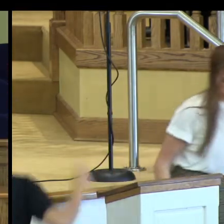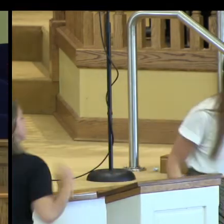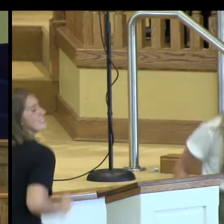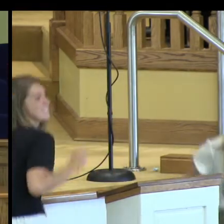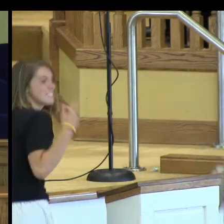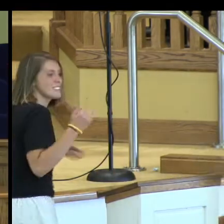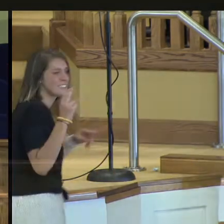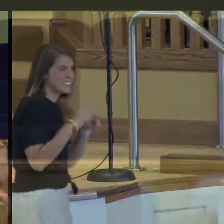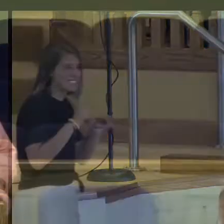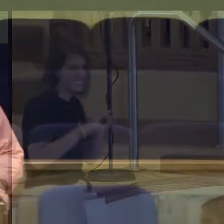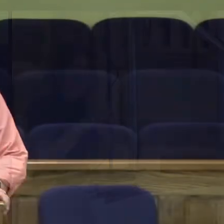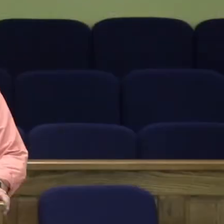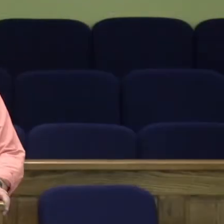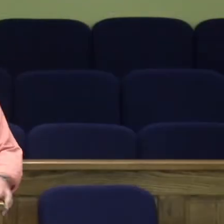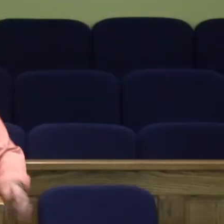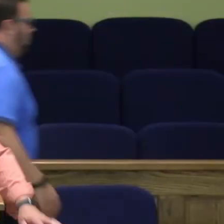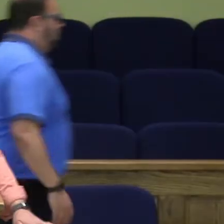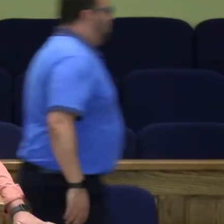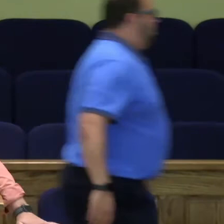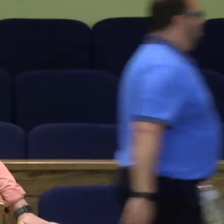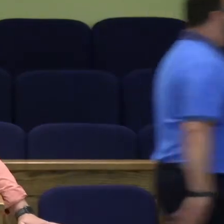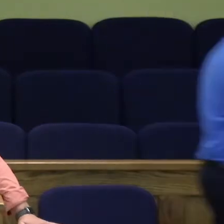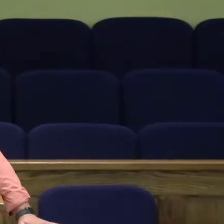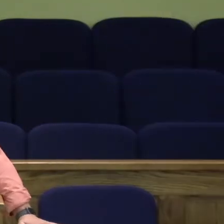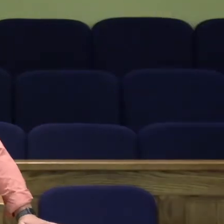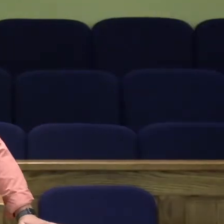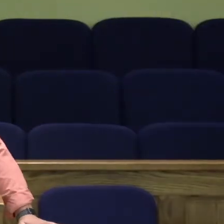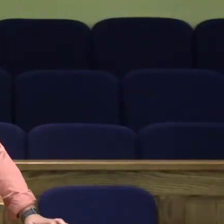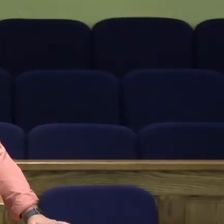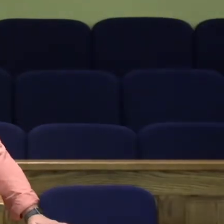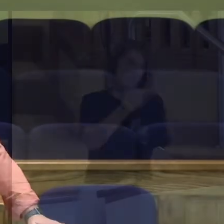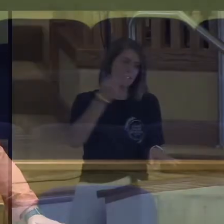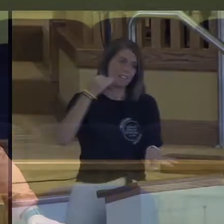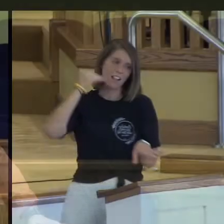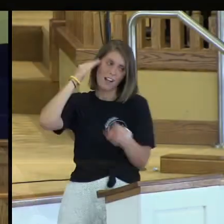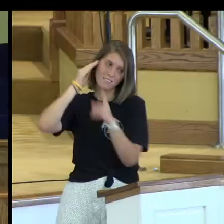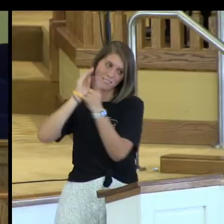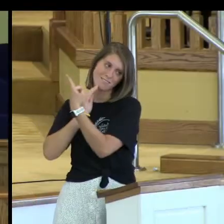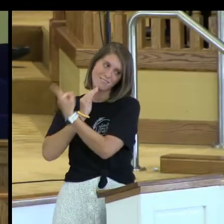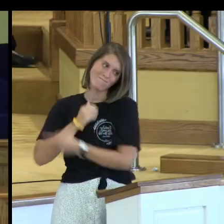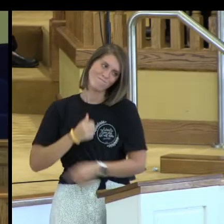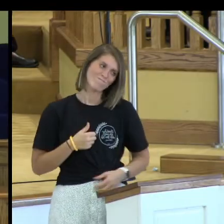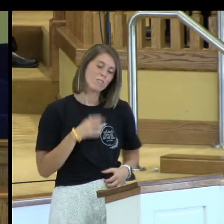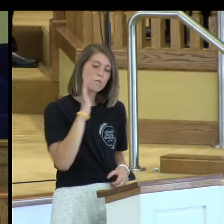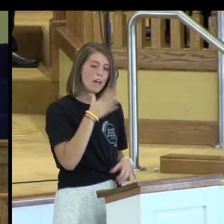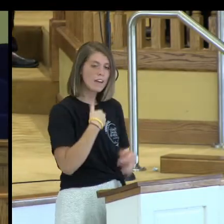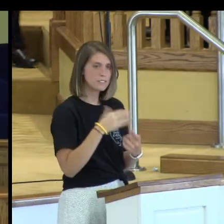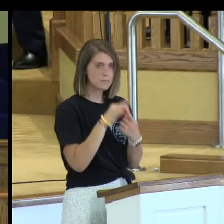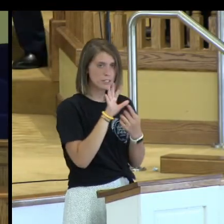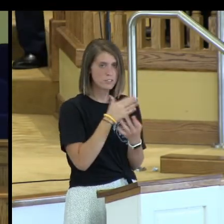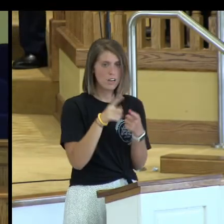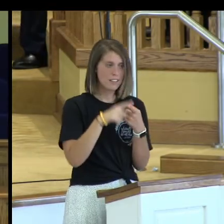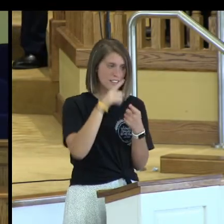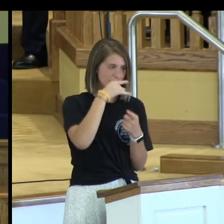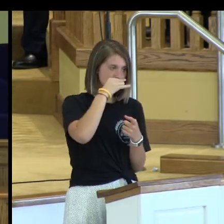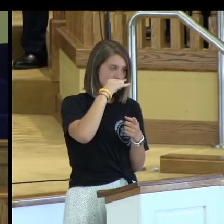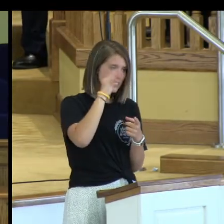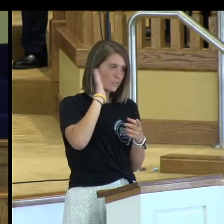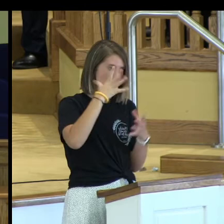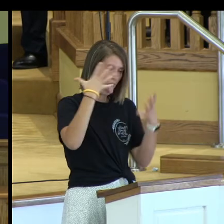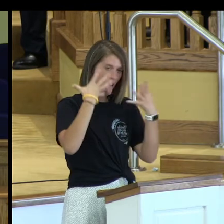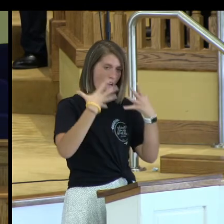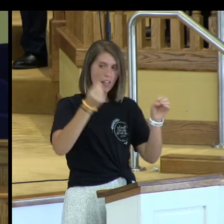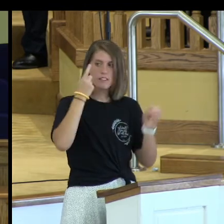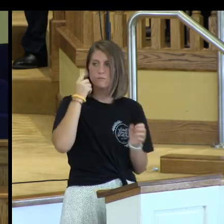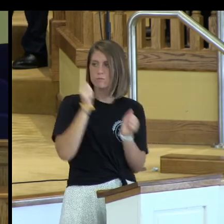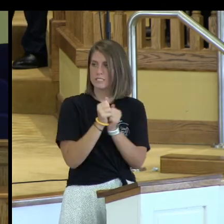seated. We're going to look at Psalm 145 this evening, and we will have a special in a second, and then the kids will be dismissed with Brother